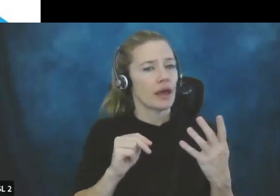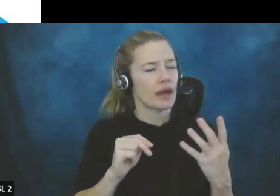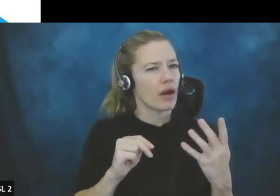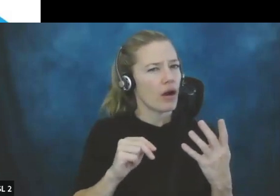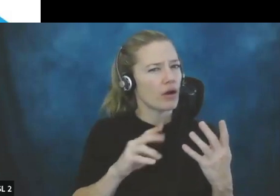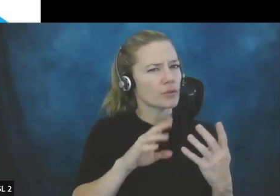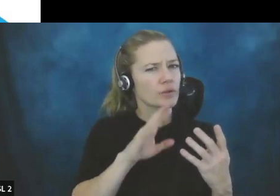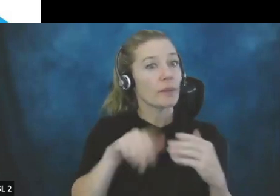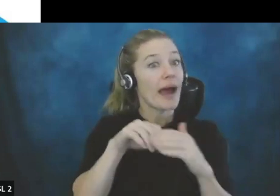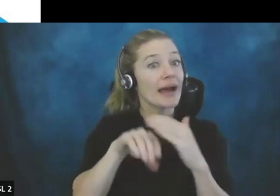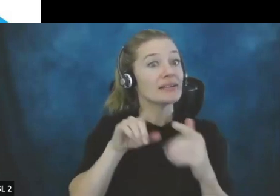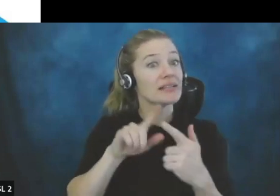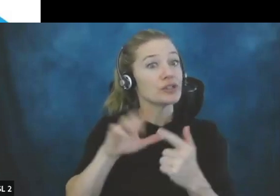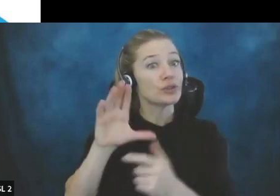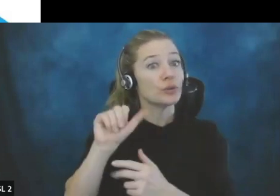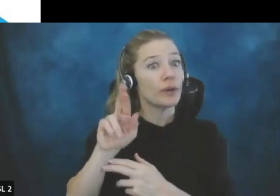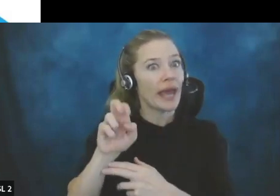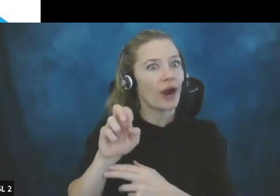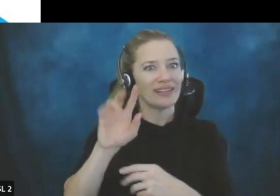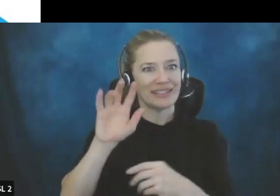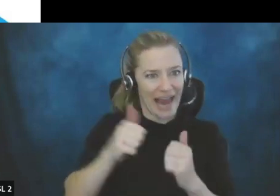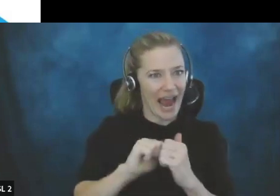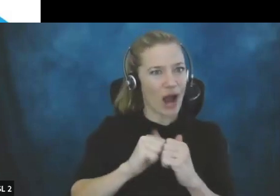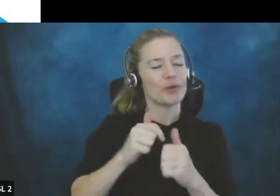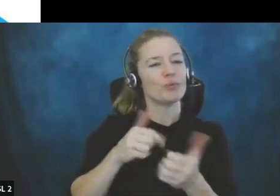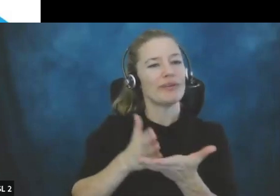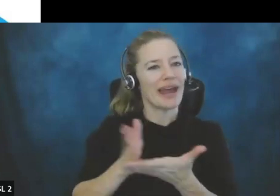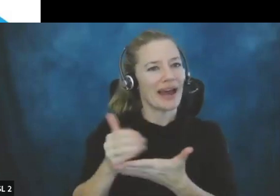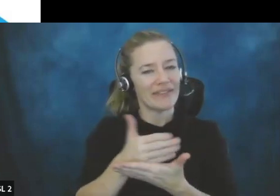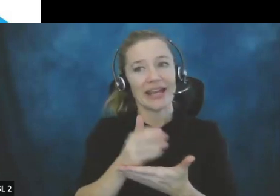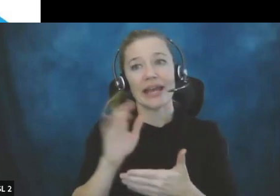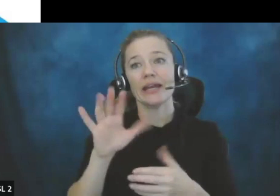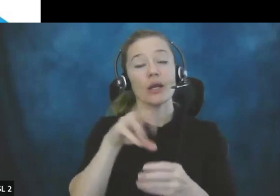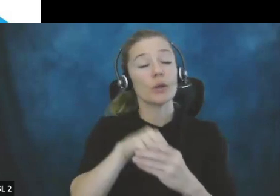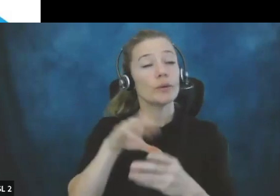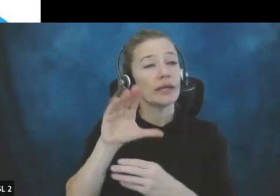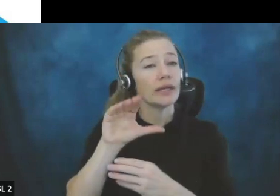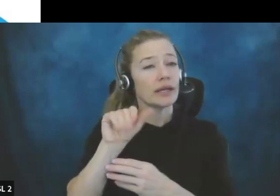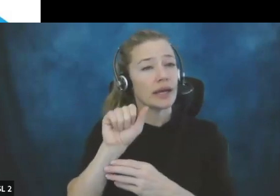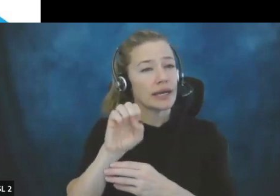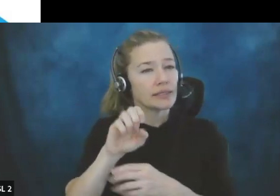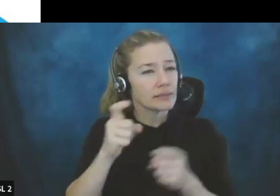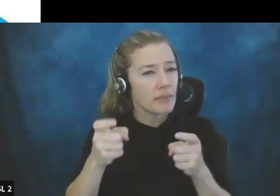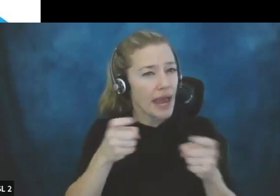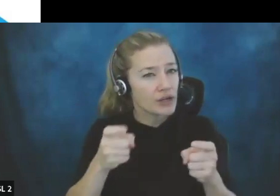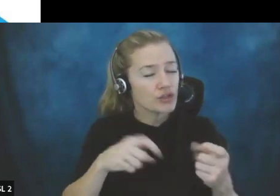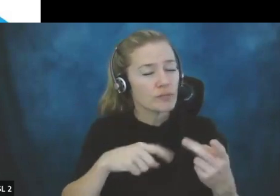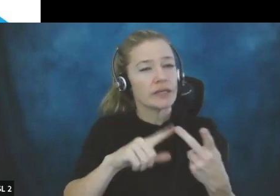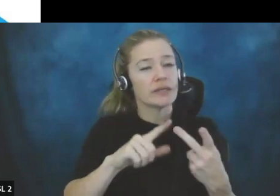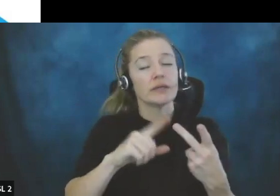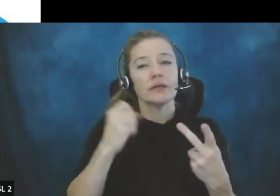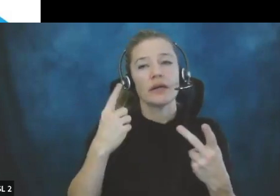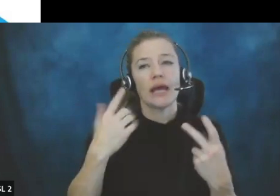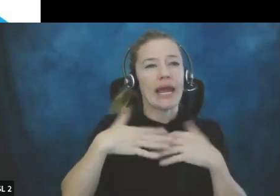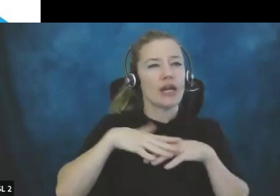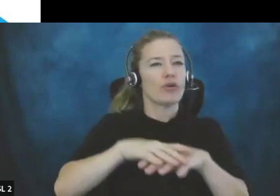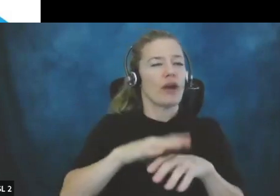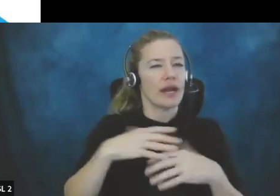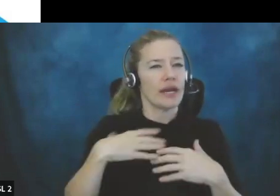often the navigation of healthcare services. It includes case management